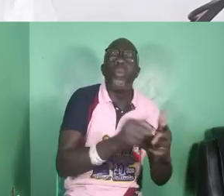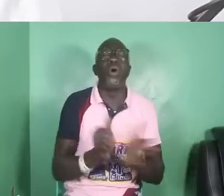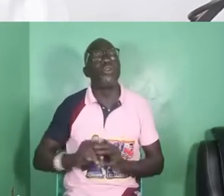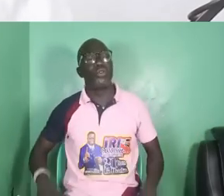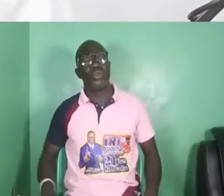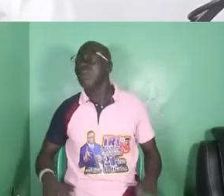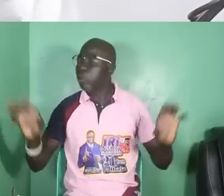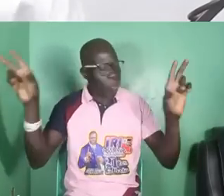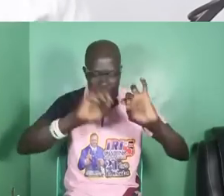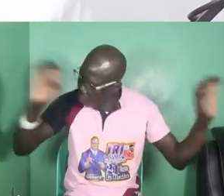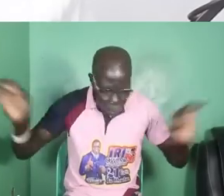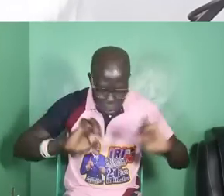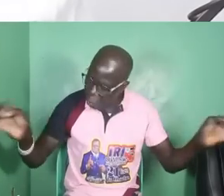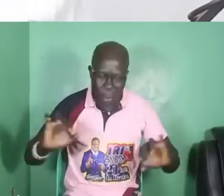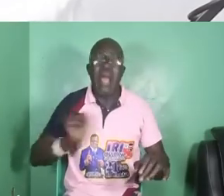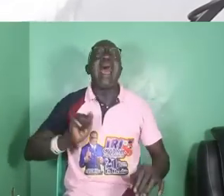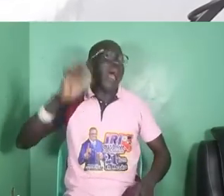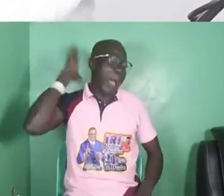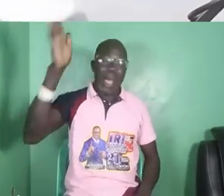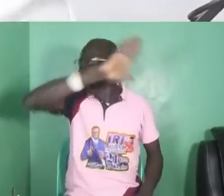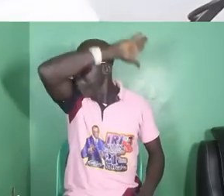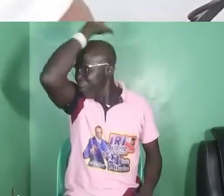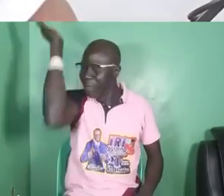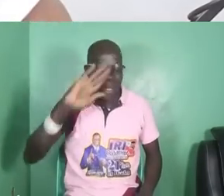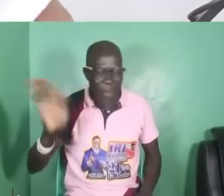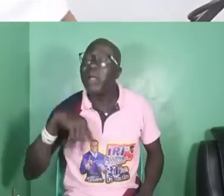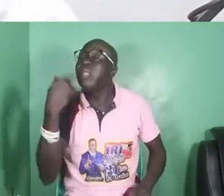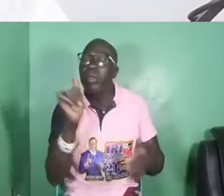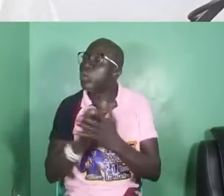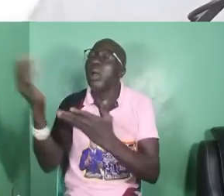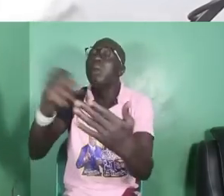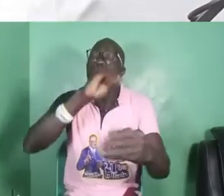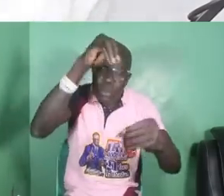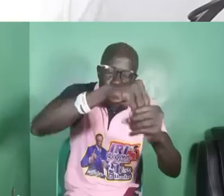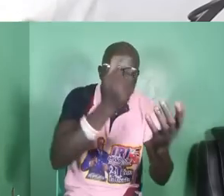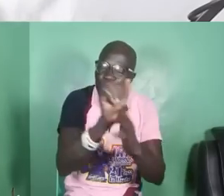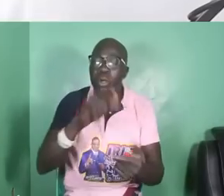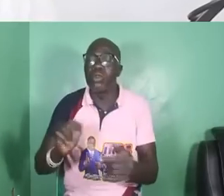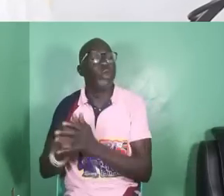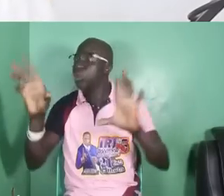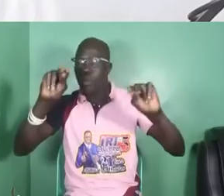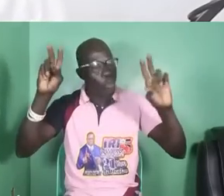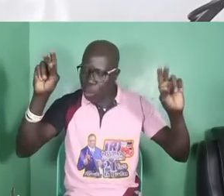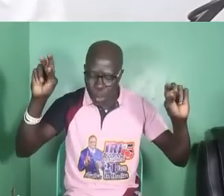you cancel you. Right, I will never tell you to go and sell your seat. If you're new, come as a people that's so you be ready.